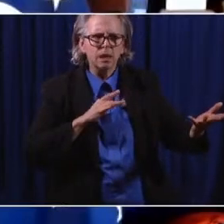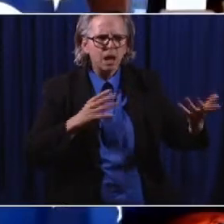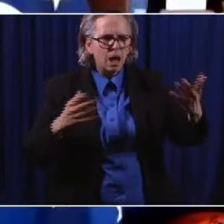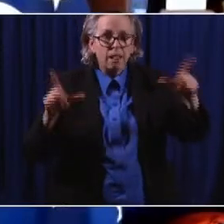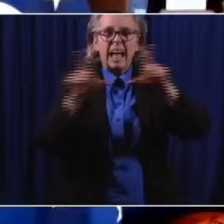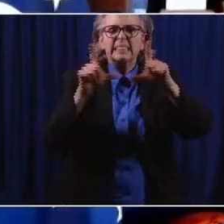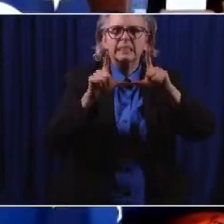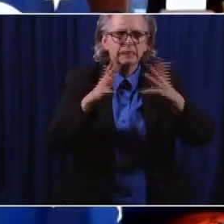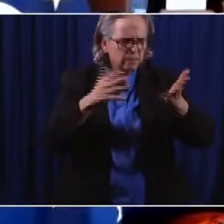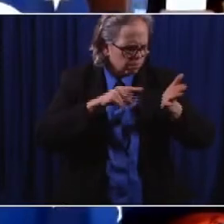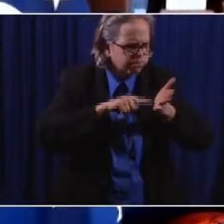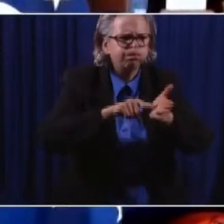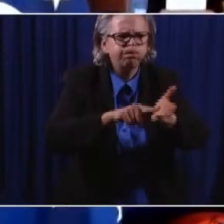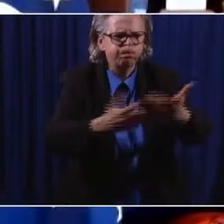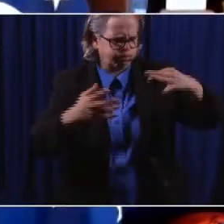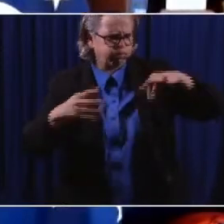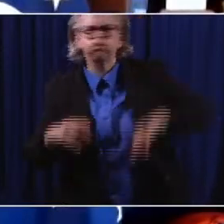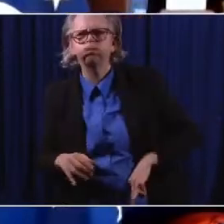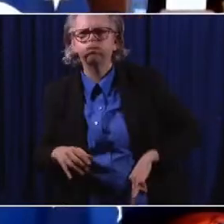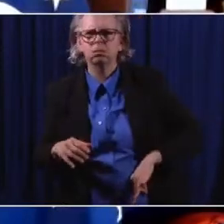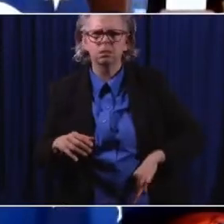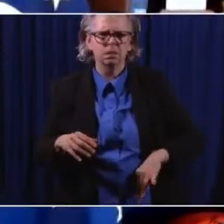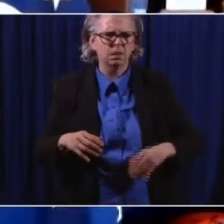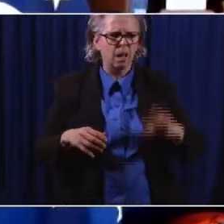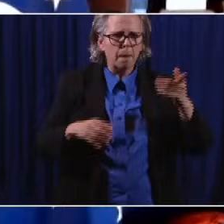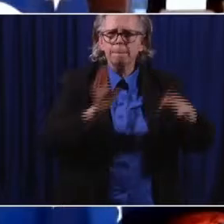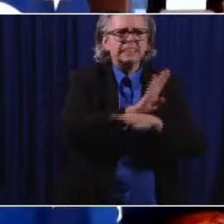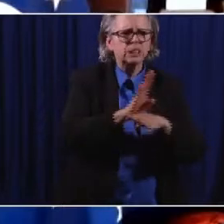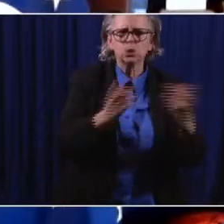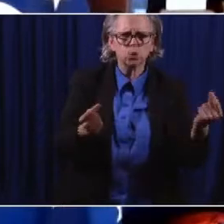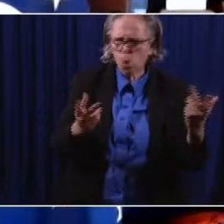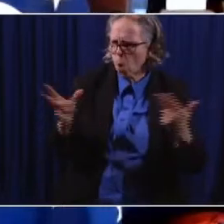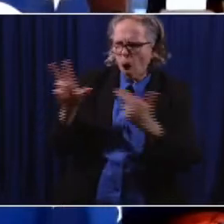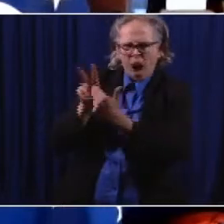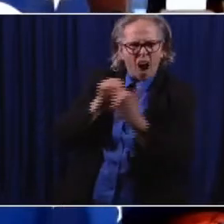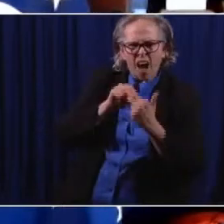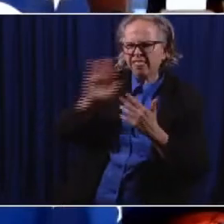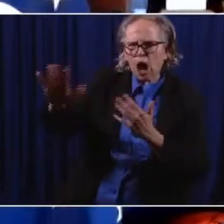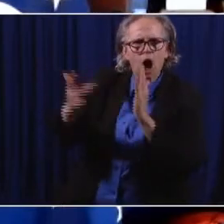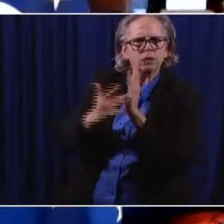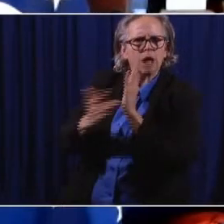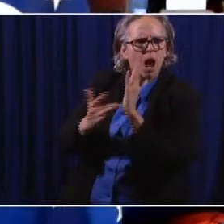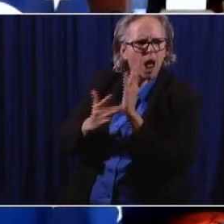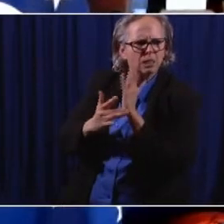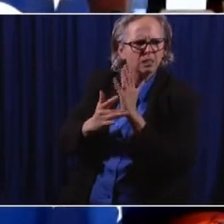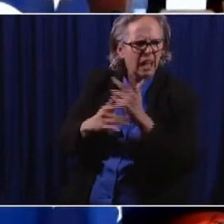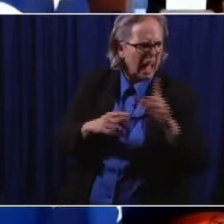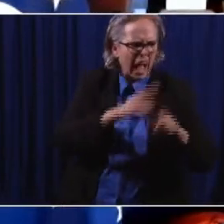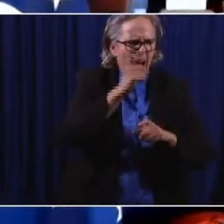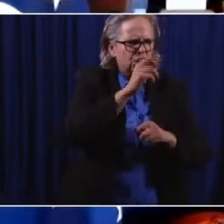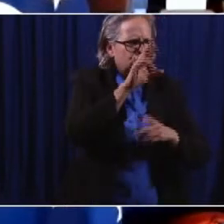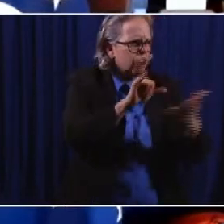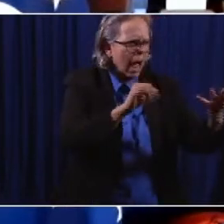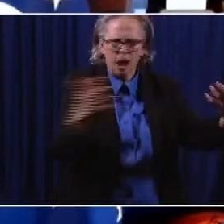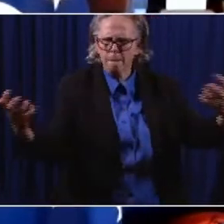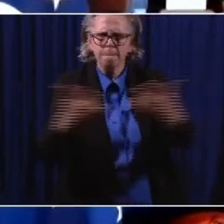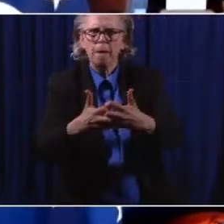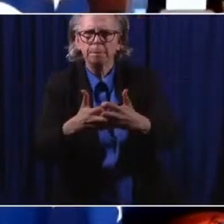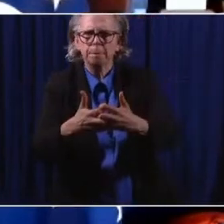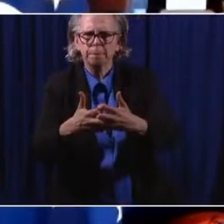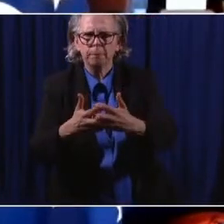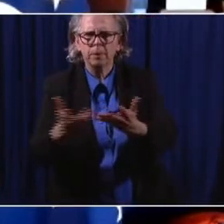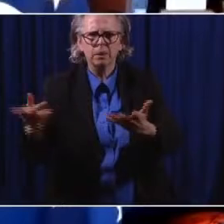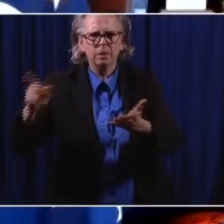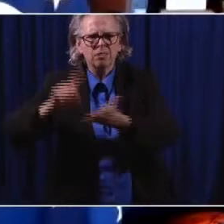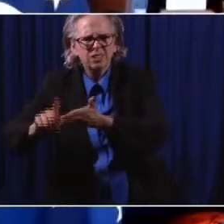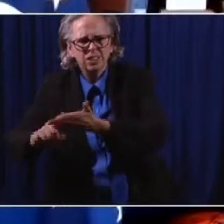and is being used to diagnose COVID cases through X-rays. Ohio State, the Ohio State University